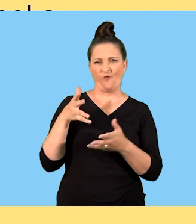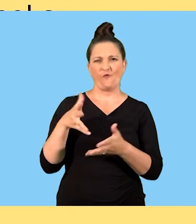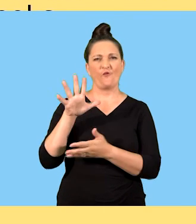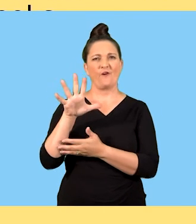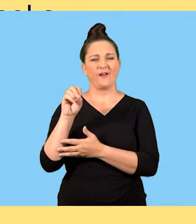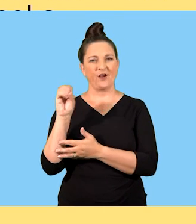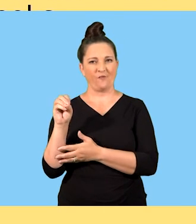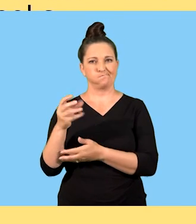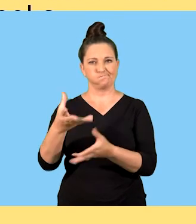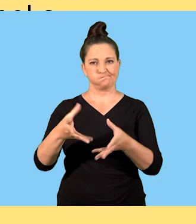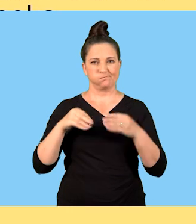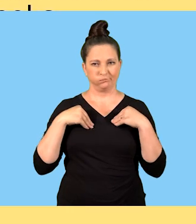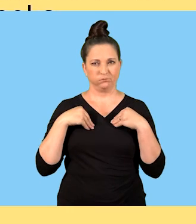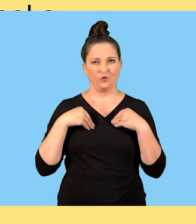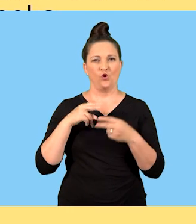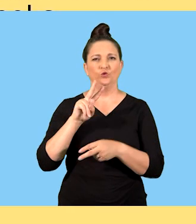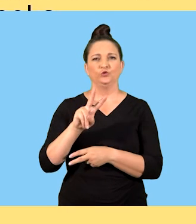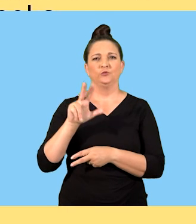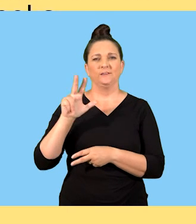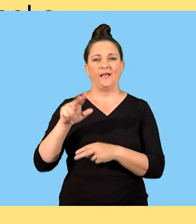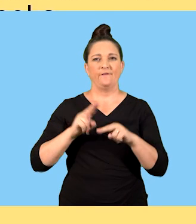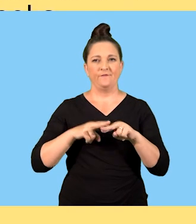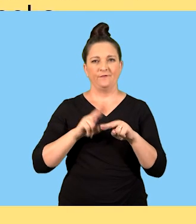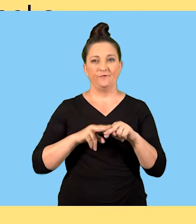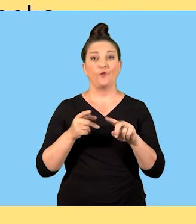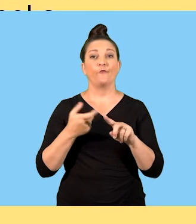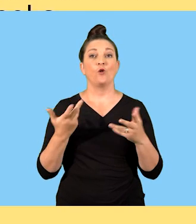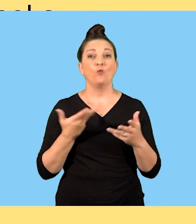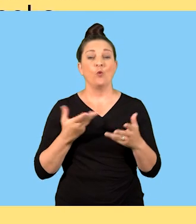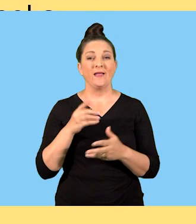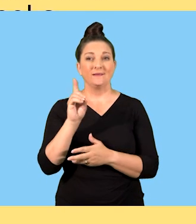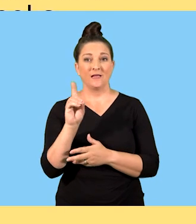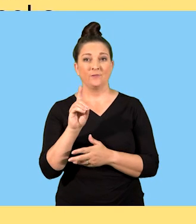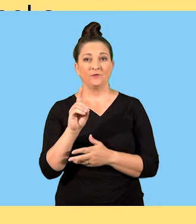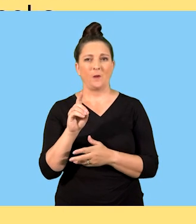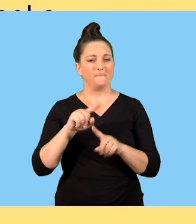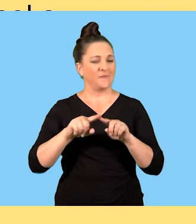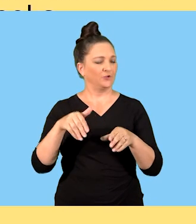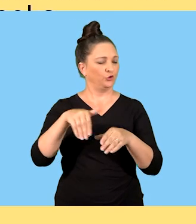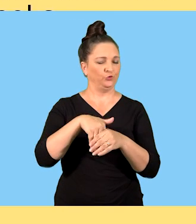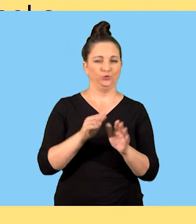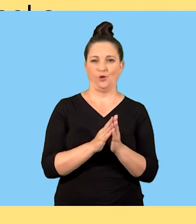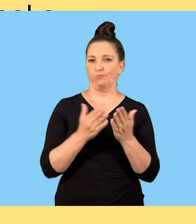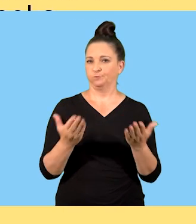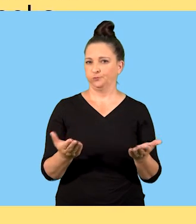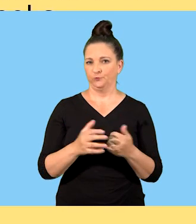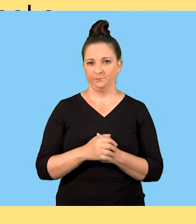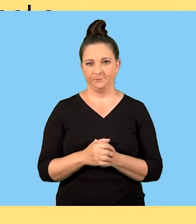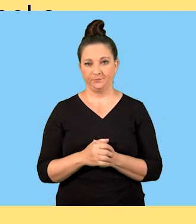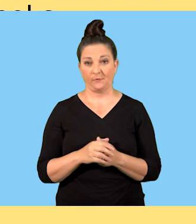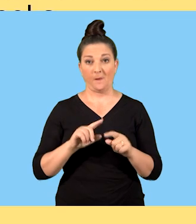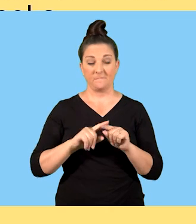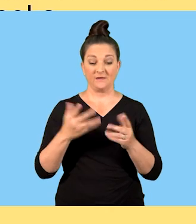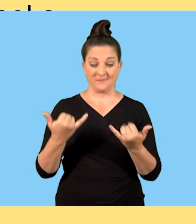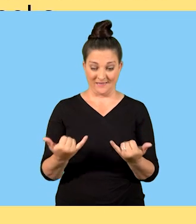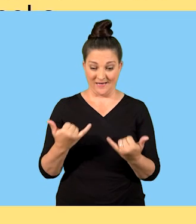from a debtor whose account had previously been written off, had not been entered in the books. So this is